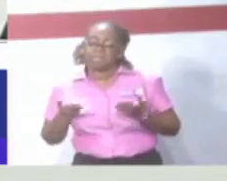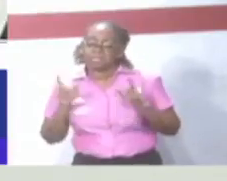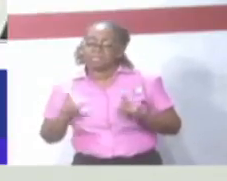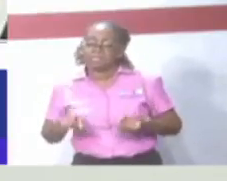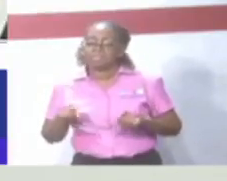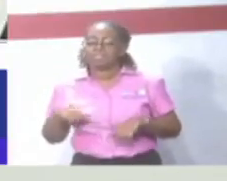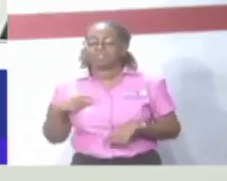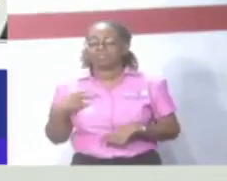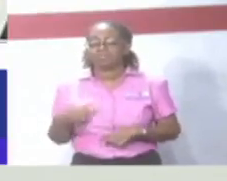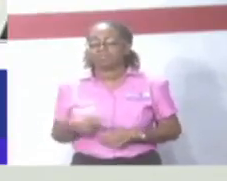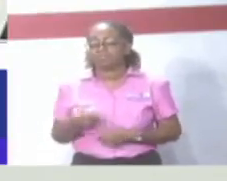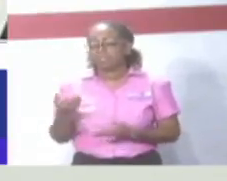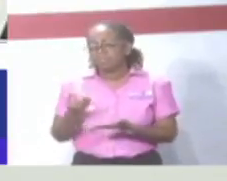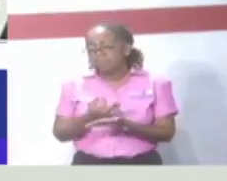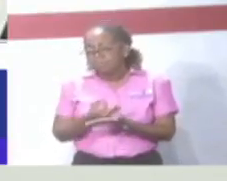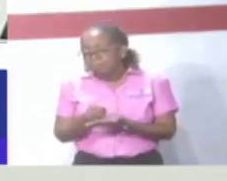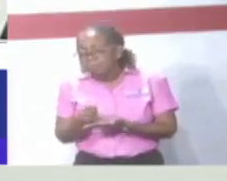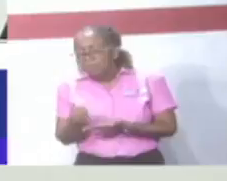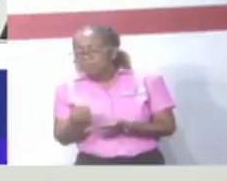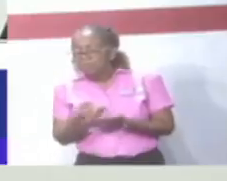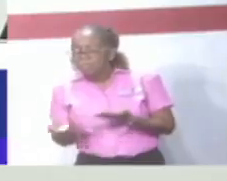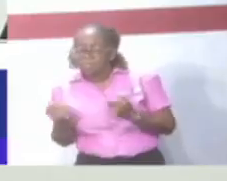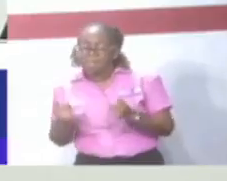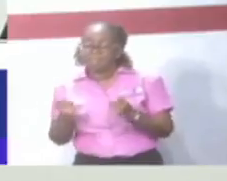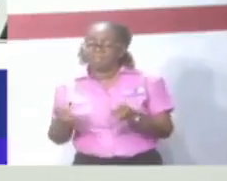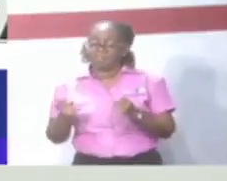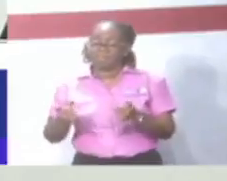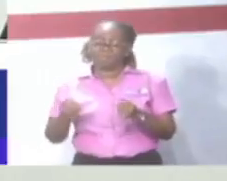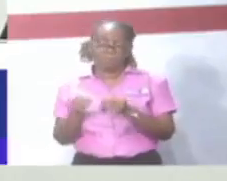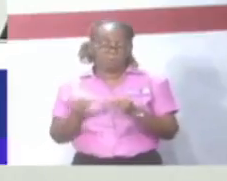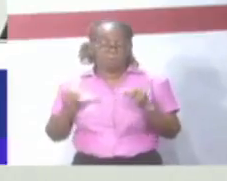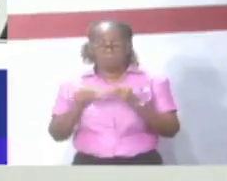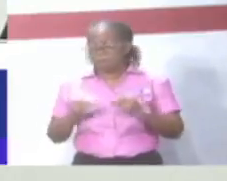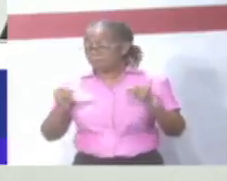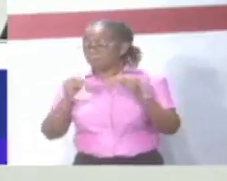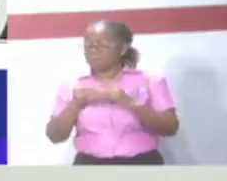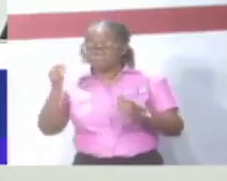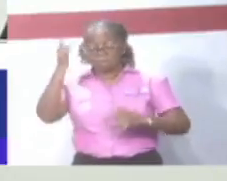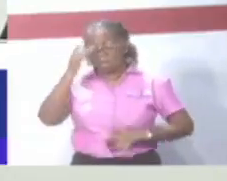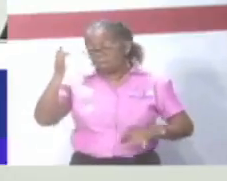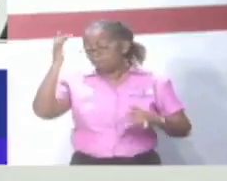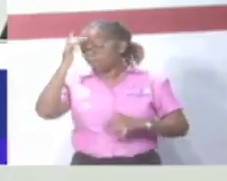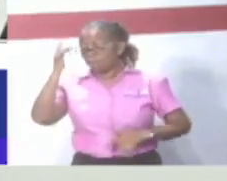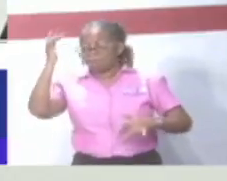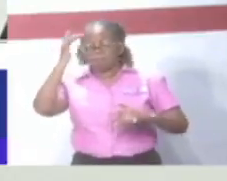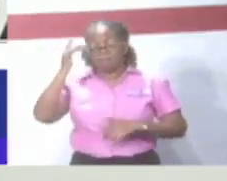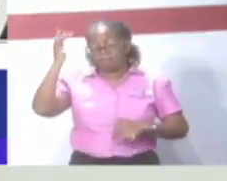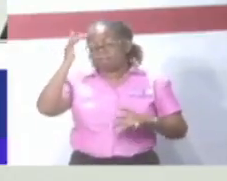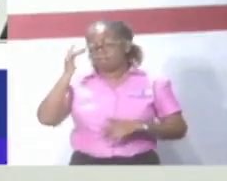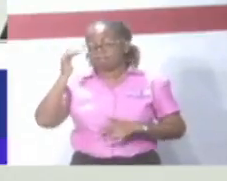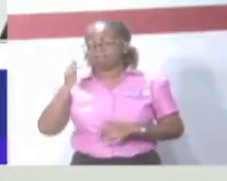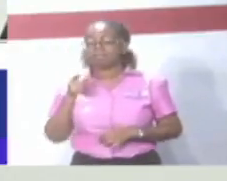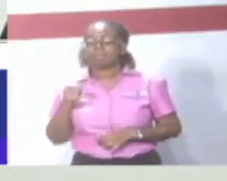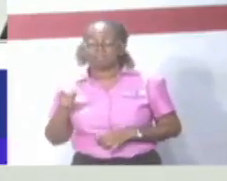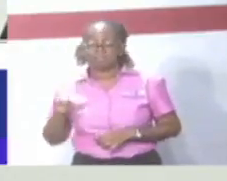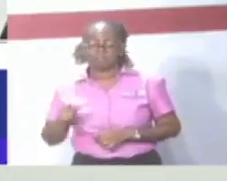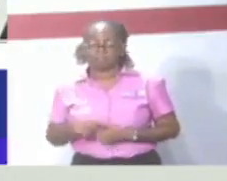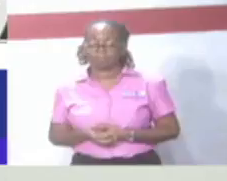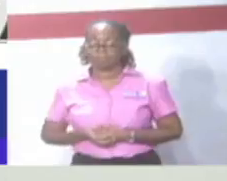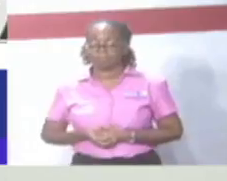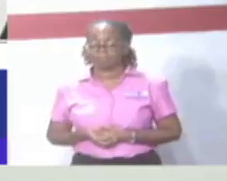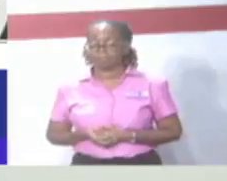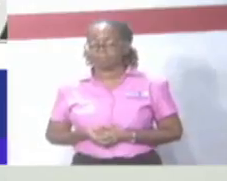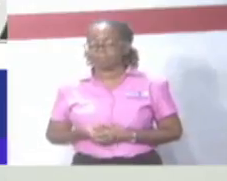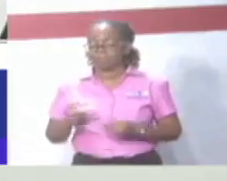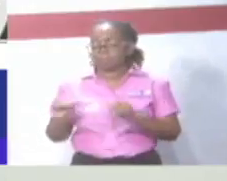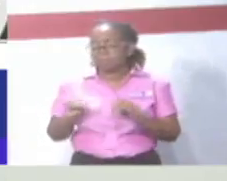is, become more ill. So they are the patients who will move from or risk of moving from a ward